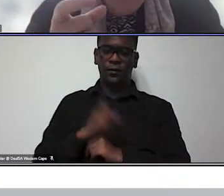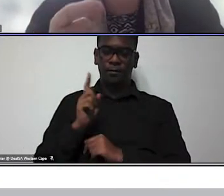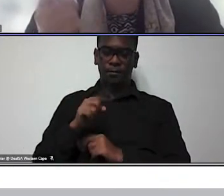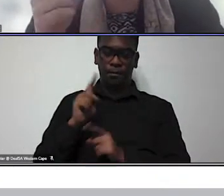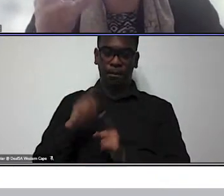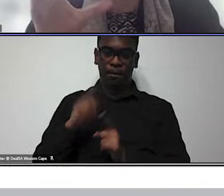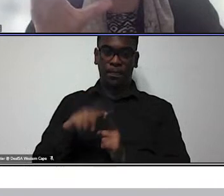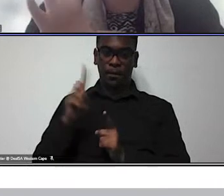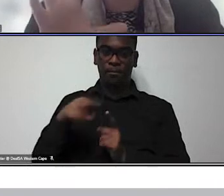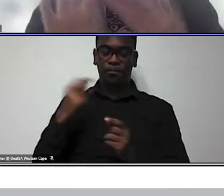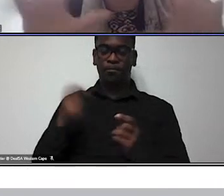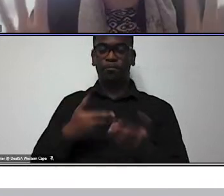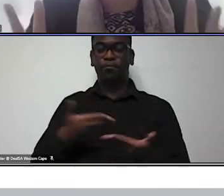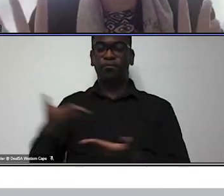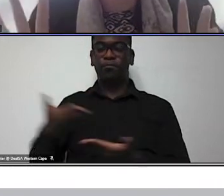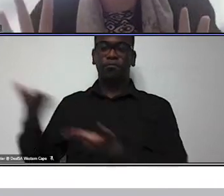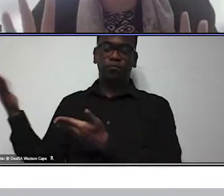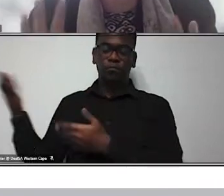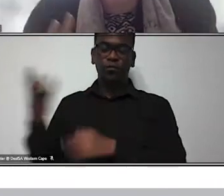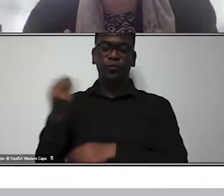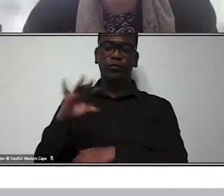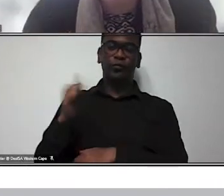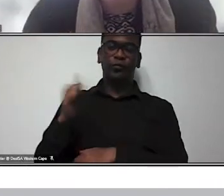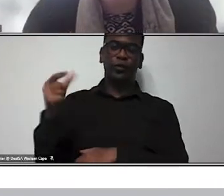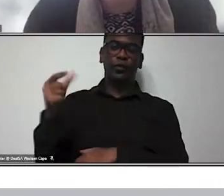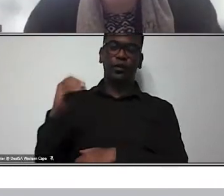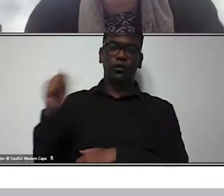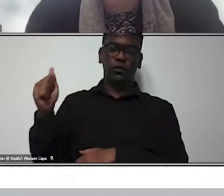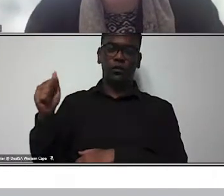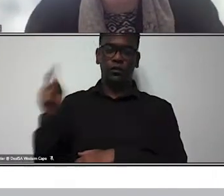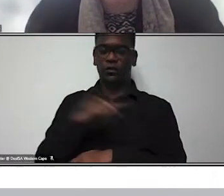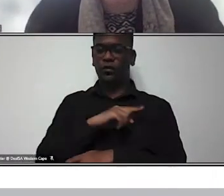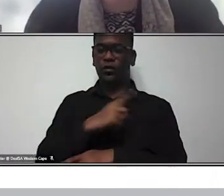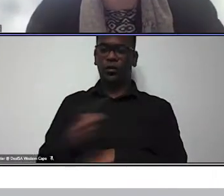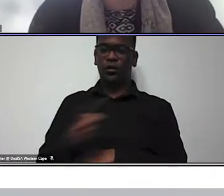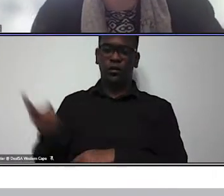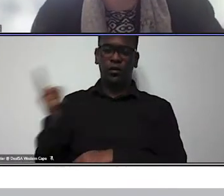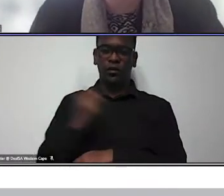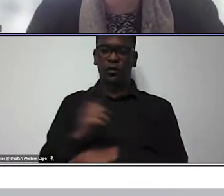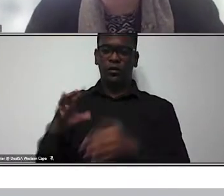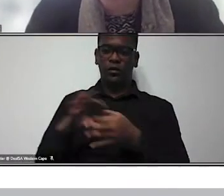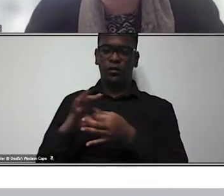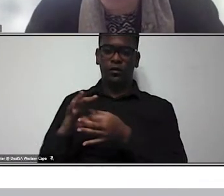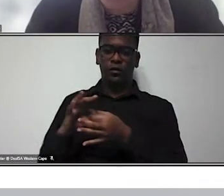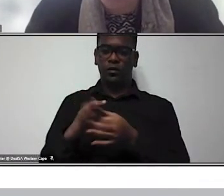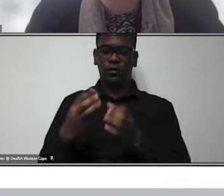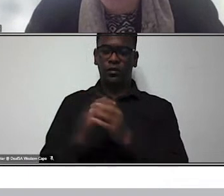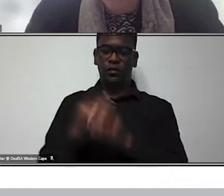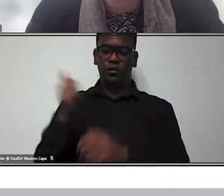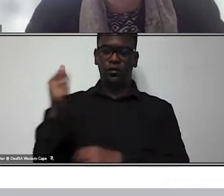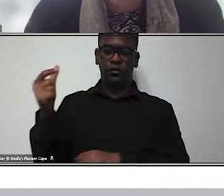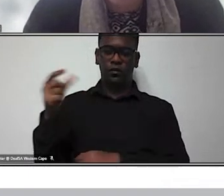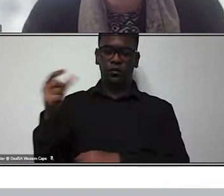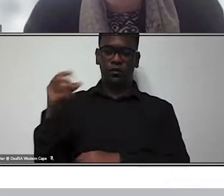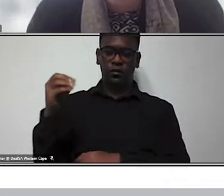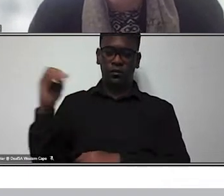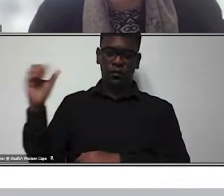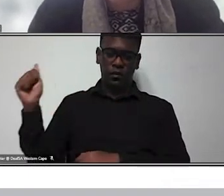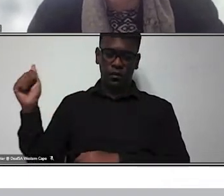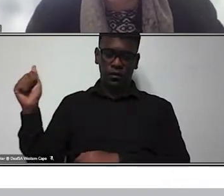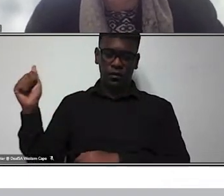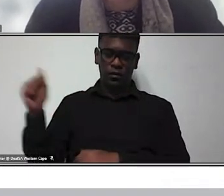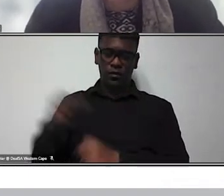exports specifically or AGOA in total? They are all linked to AGOA. Okay. It's not to say that if we